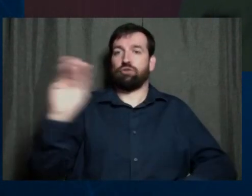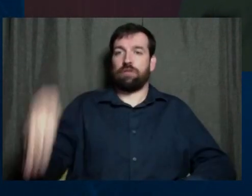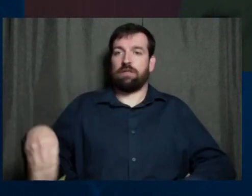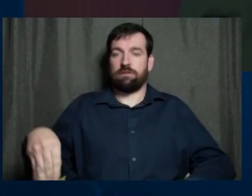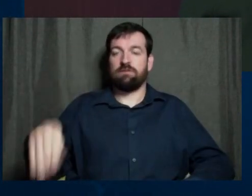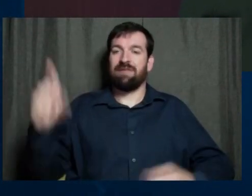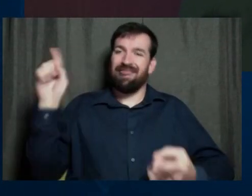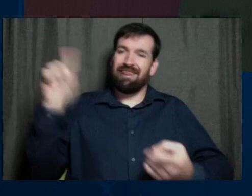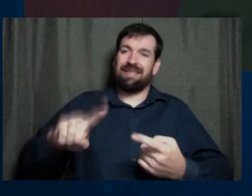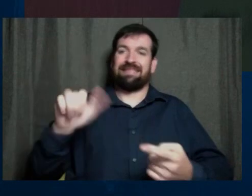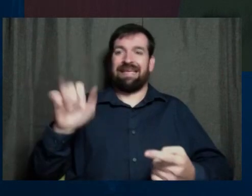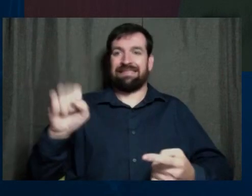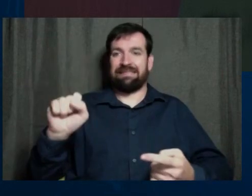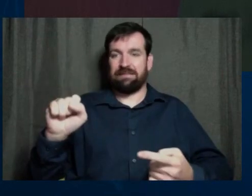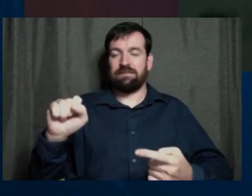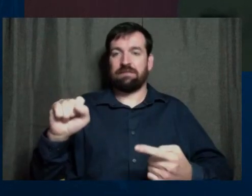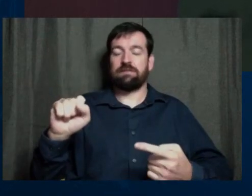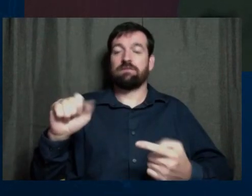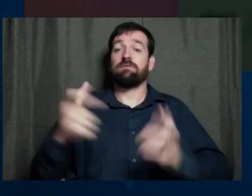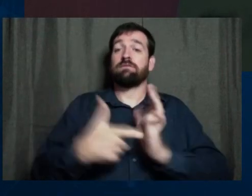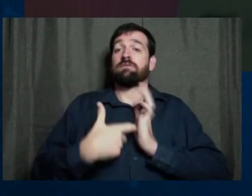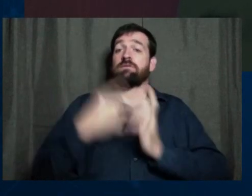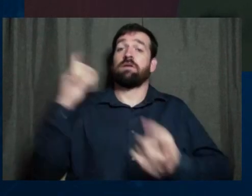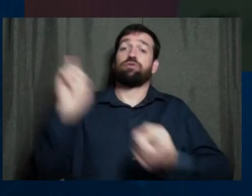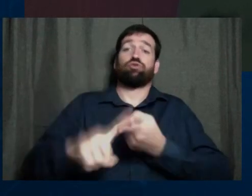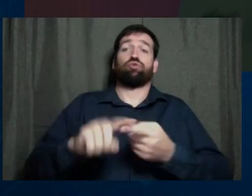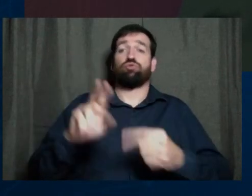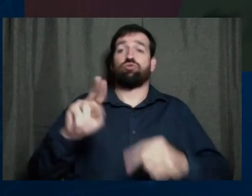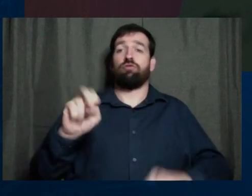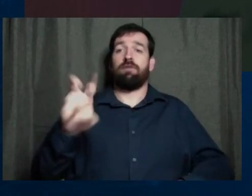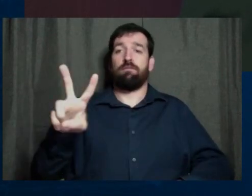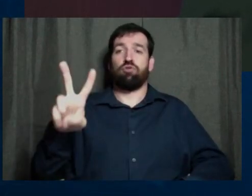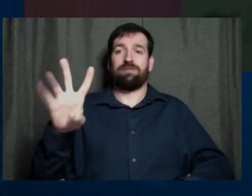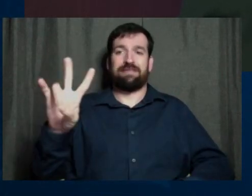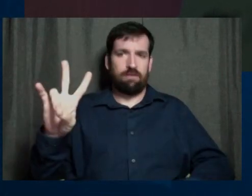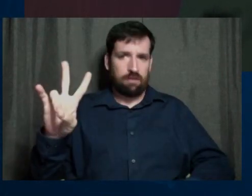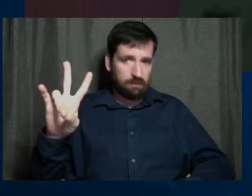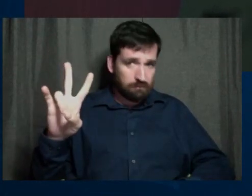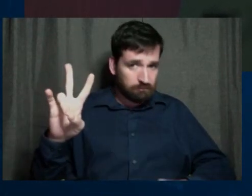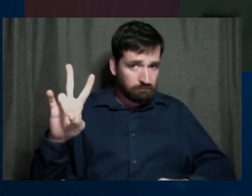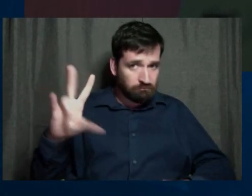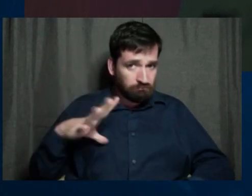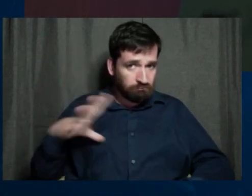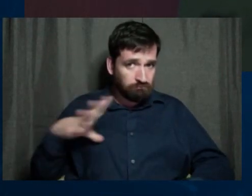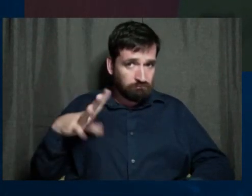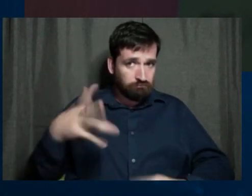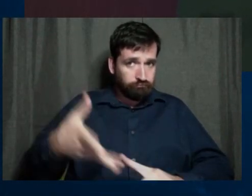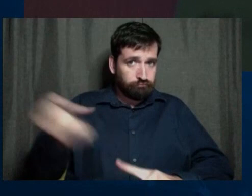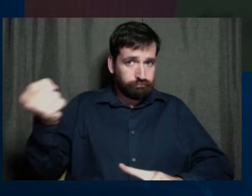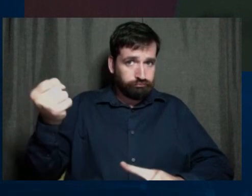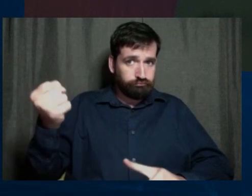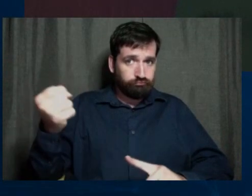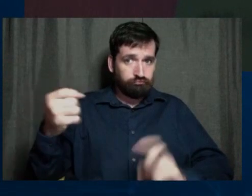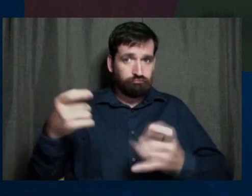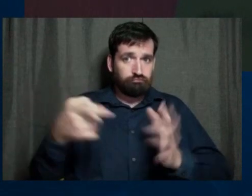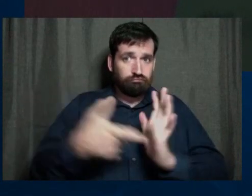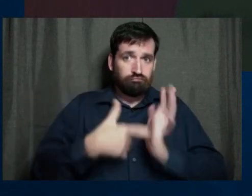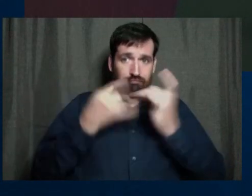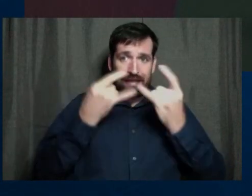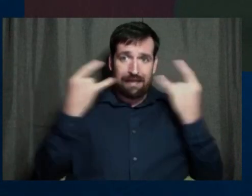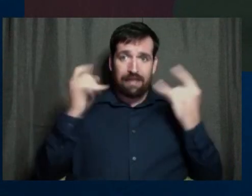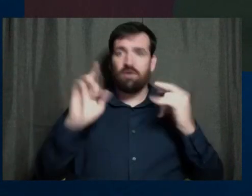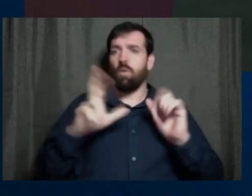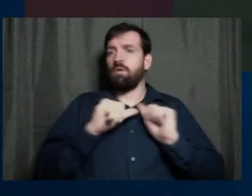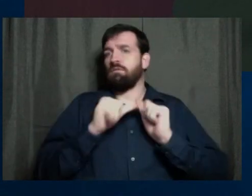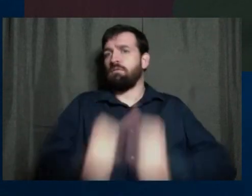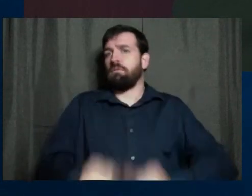The mandate is set to run through November 7th. Would it be wise to pull the mandate early or safer to just stay on course the way it's been? What are